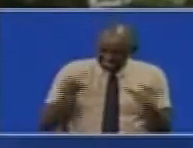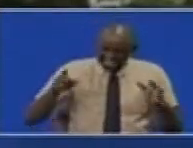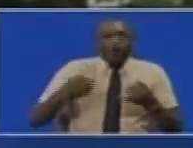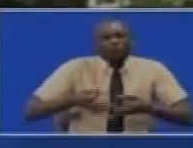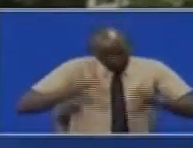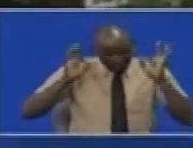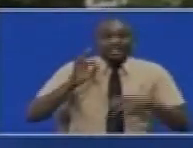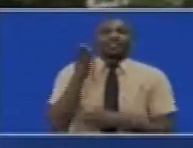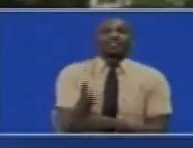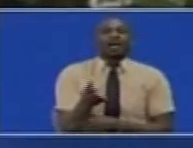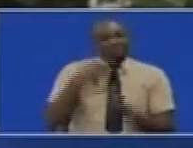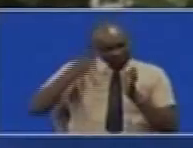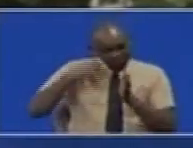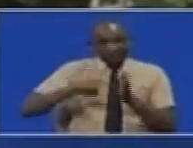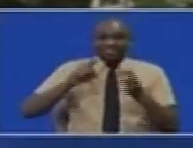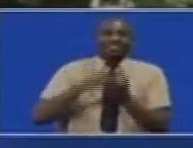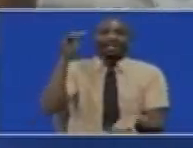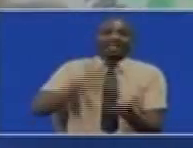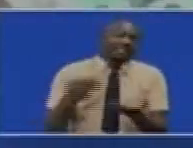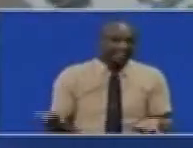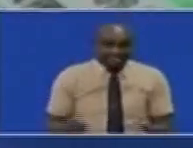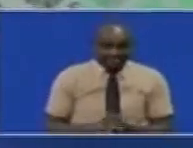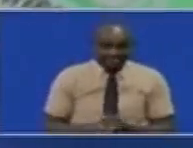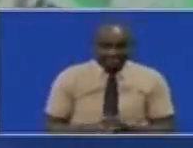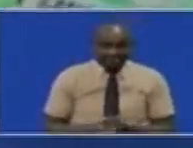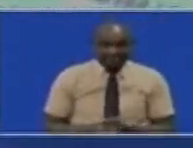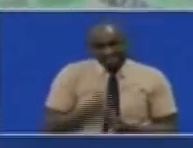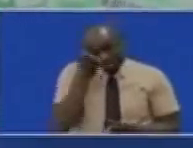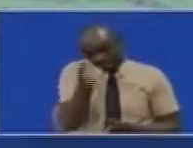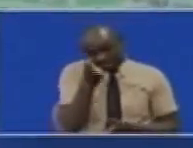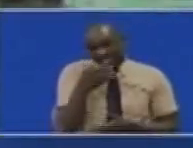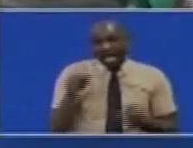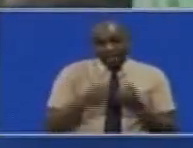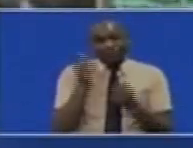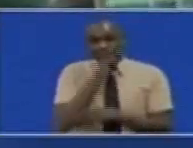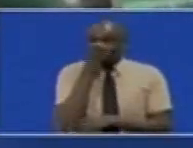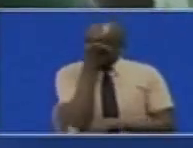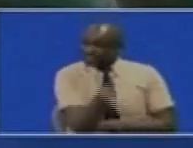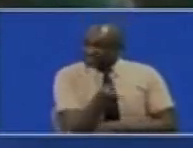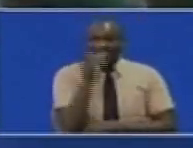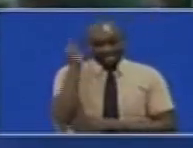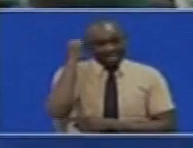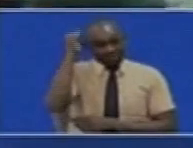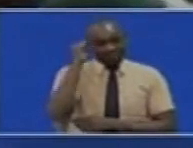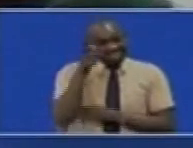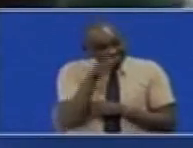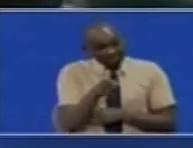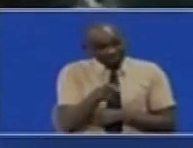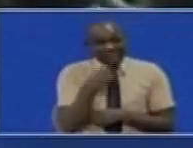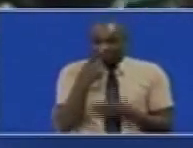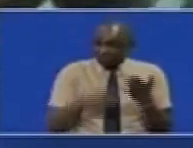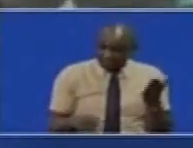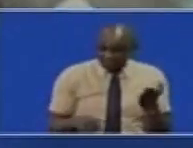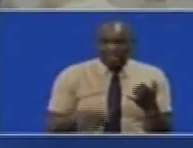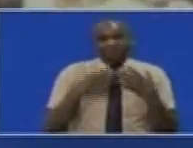rasmi tena kiwanda hii ifanye kazi. The centrality of the pan paper mills in Kenya's politics is betrayed by the fact